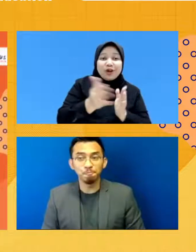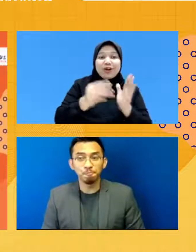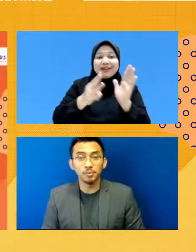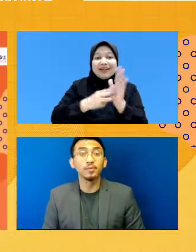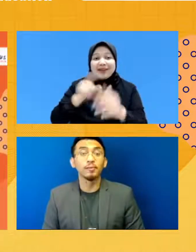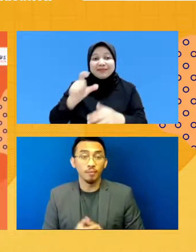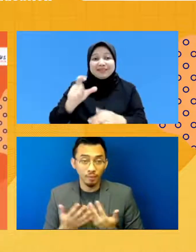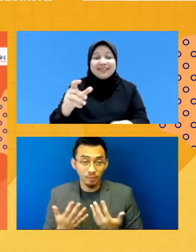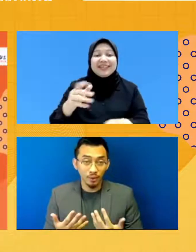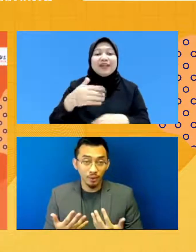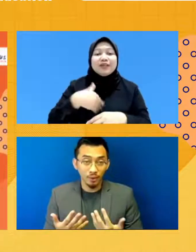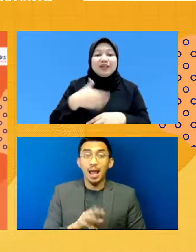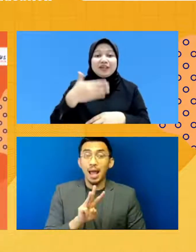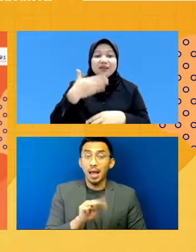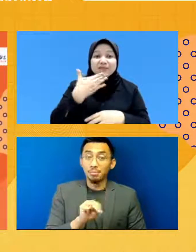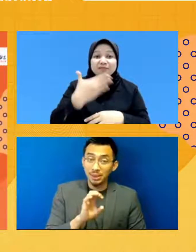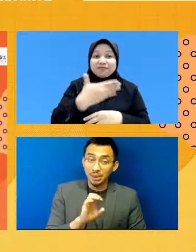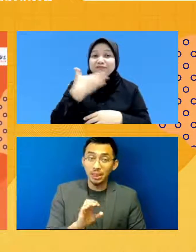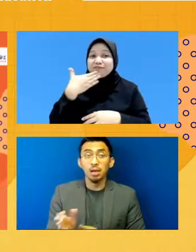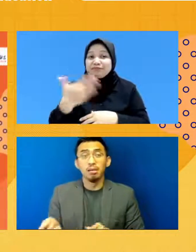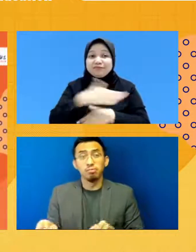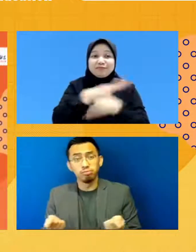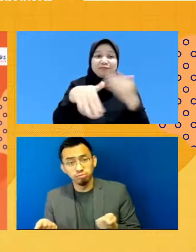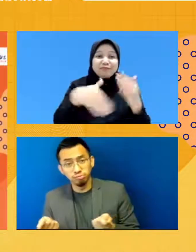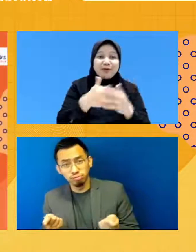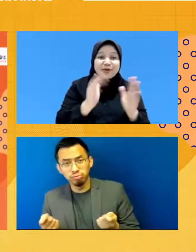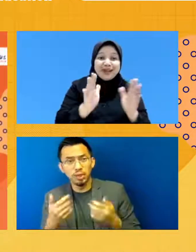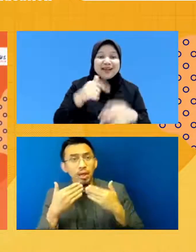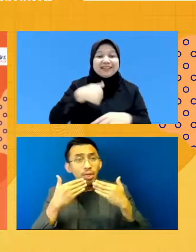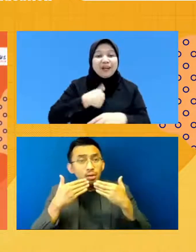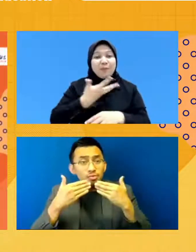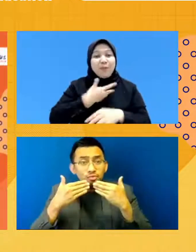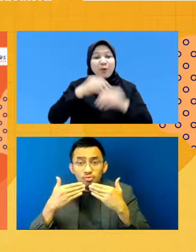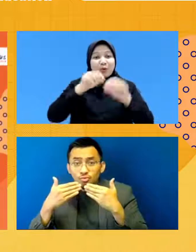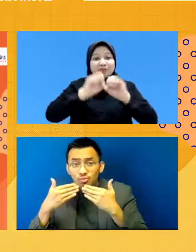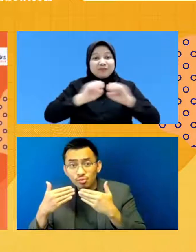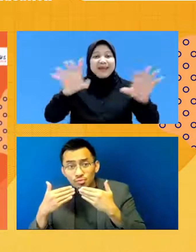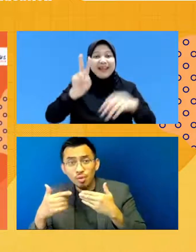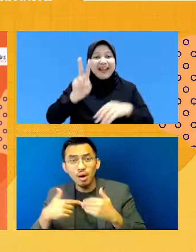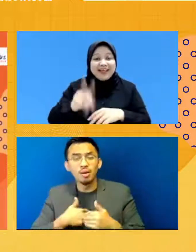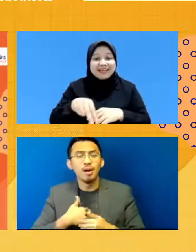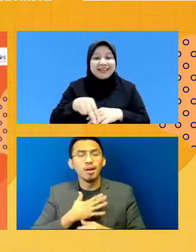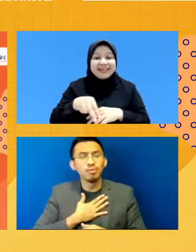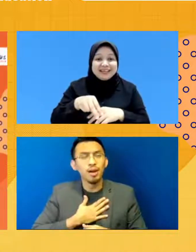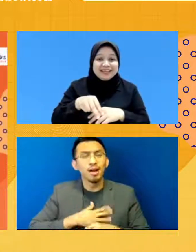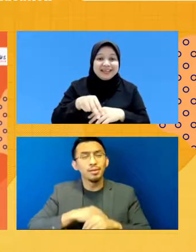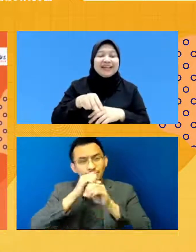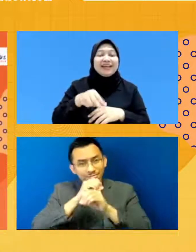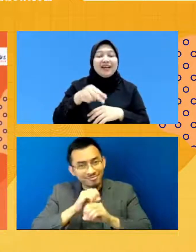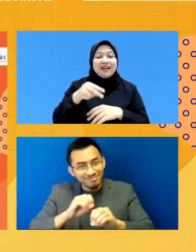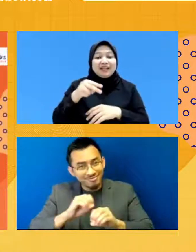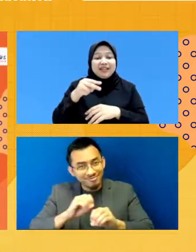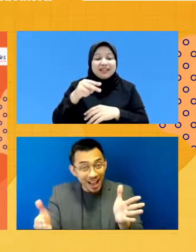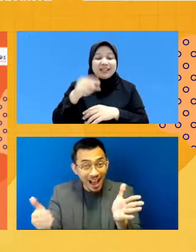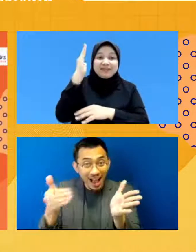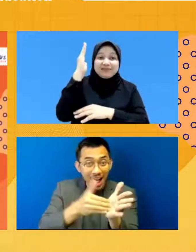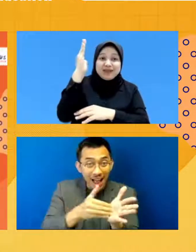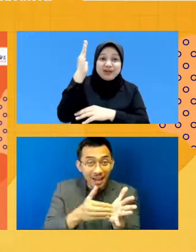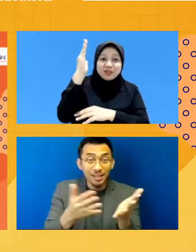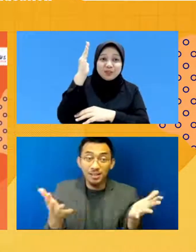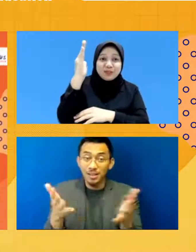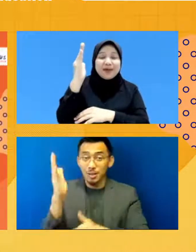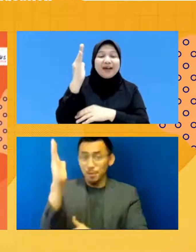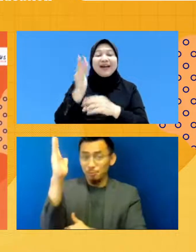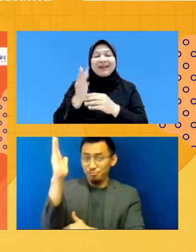and I would also like to highlight again, I particularly thank the speakers, the moderators, the facilitators, the